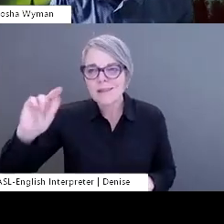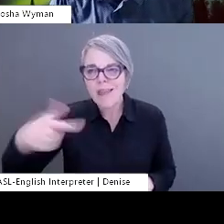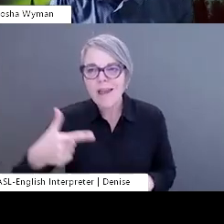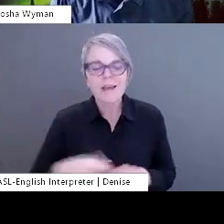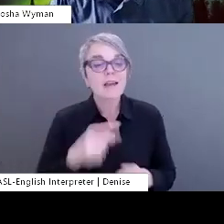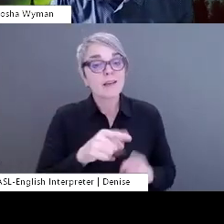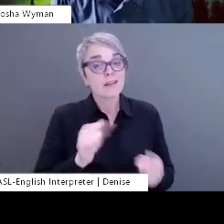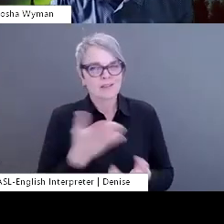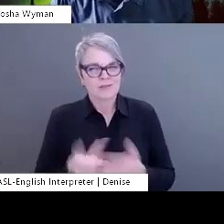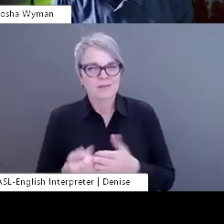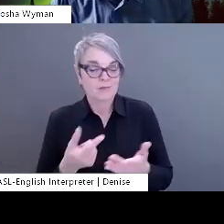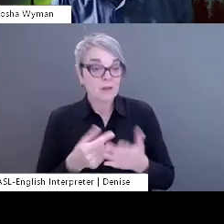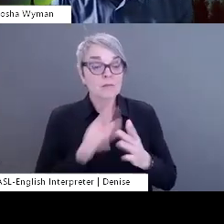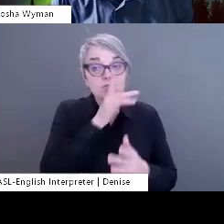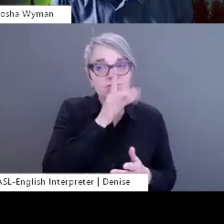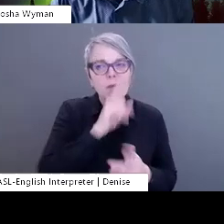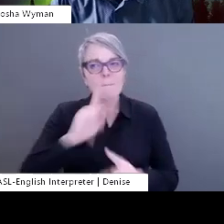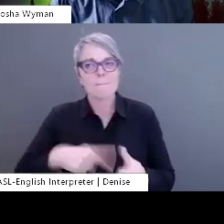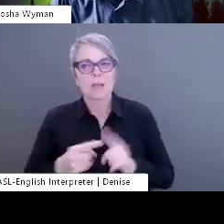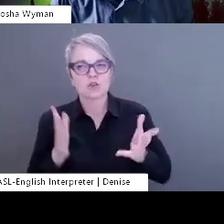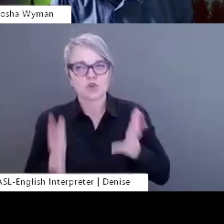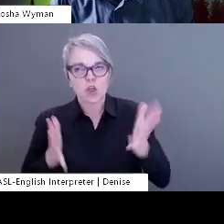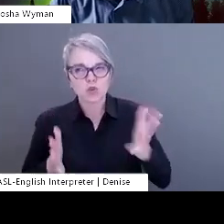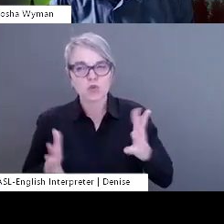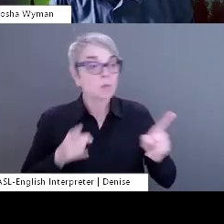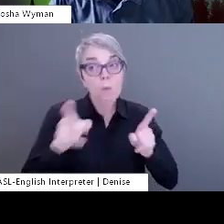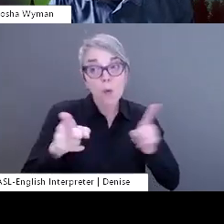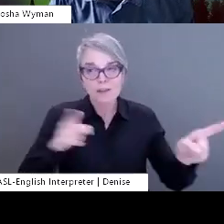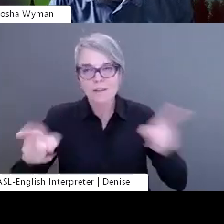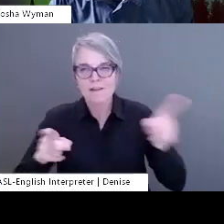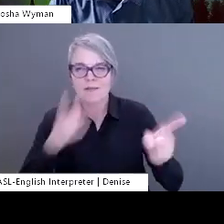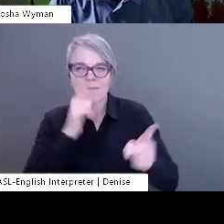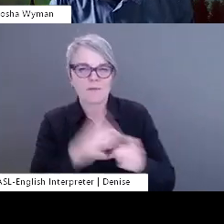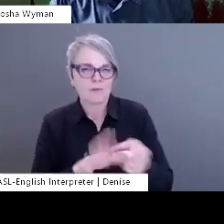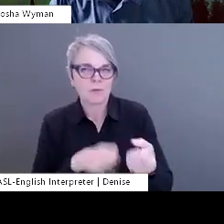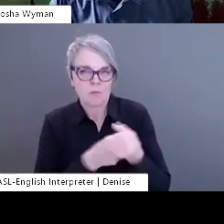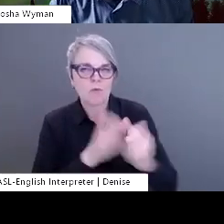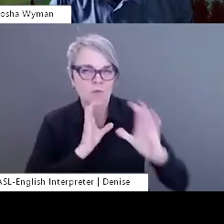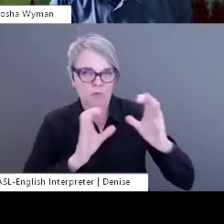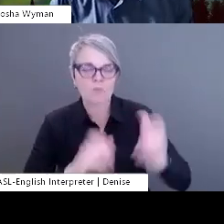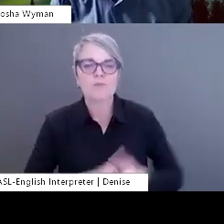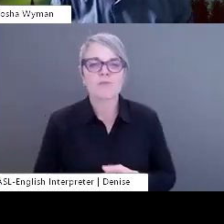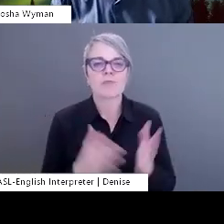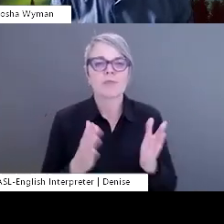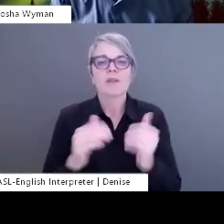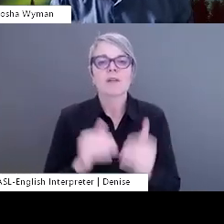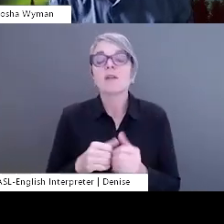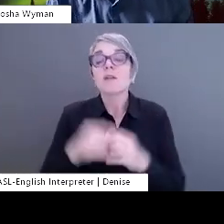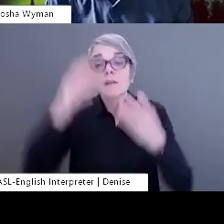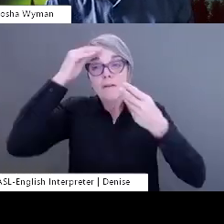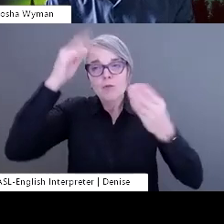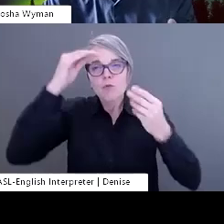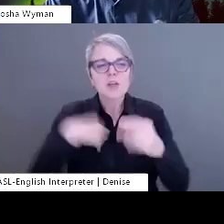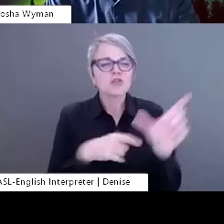accompany the verbal communication you're giving. Chunking information is helpful. Chunking is where